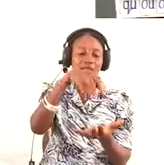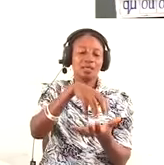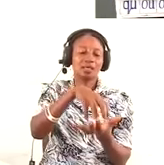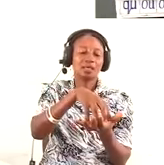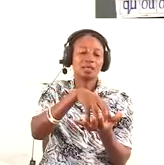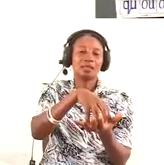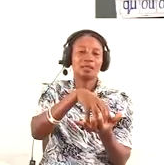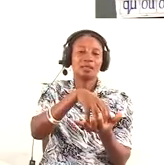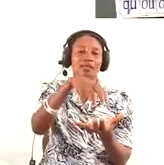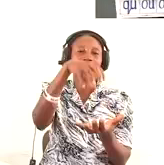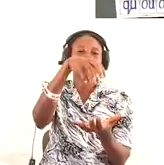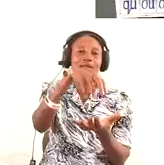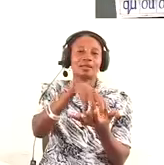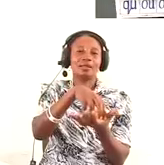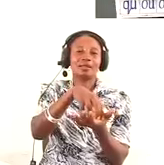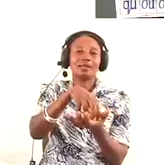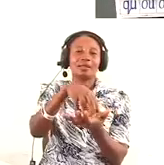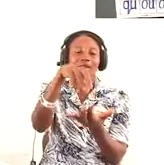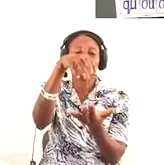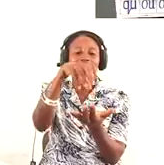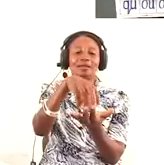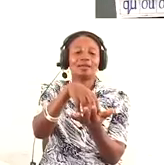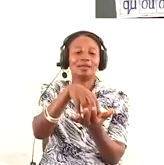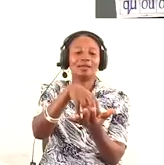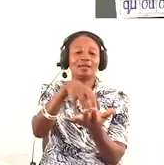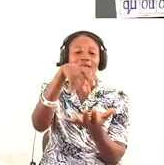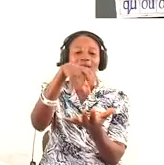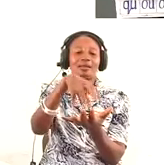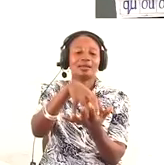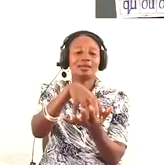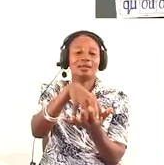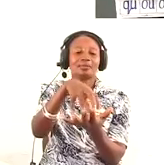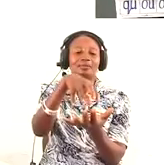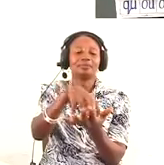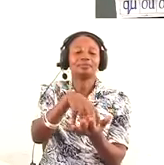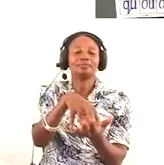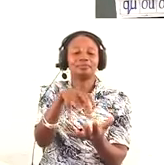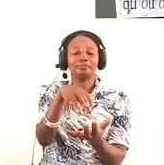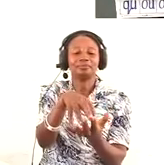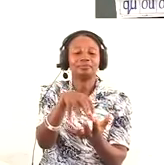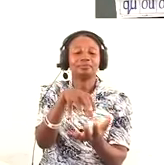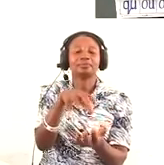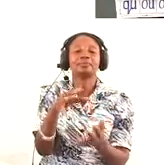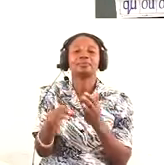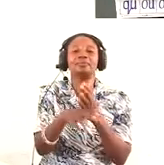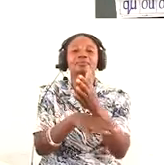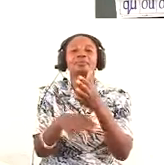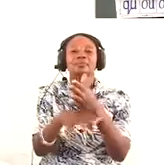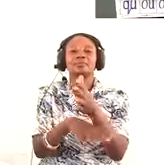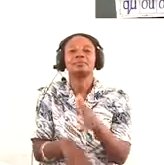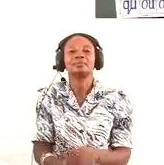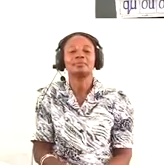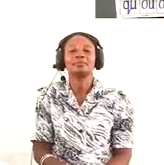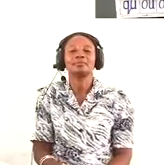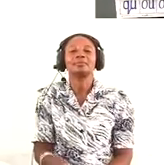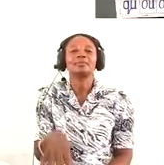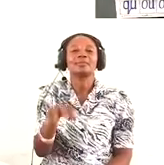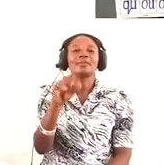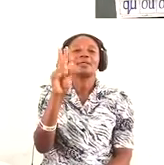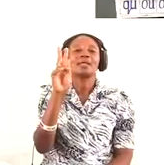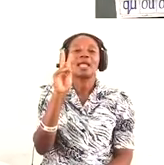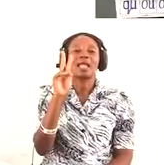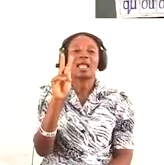cake. Cake. Cake. Good. Now, let's continue.